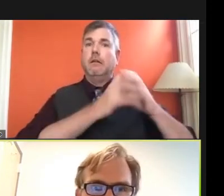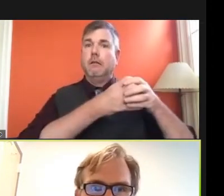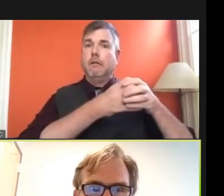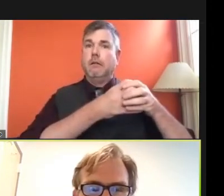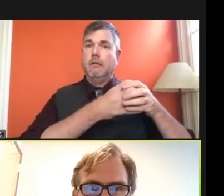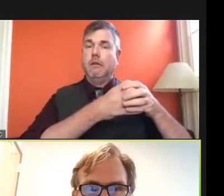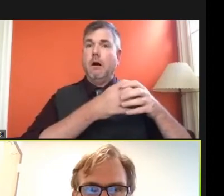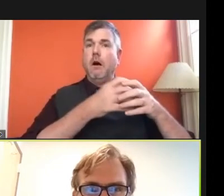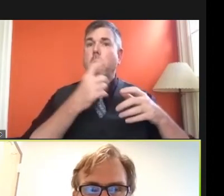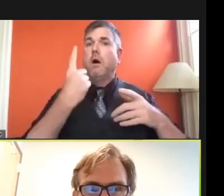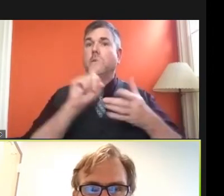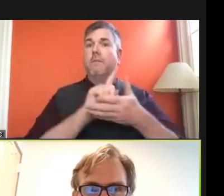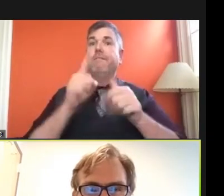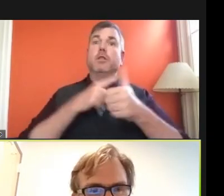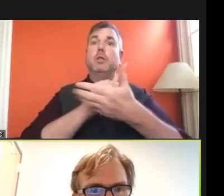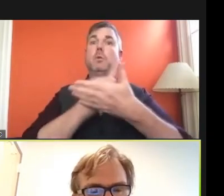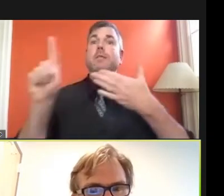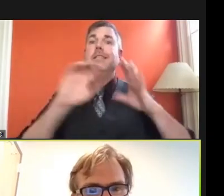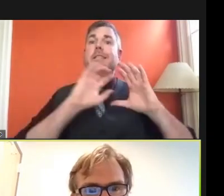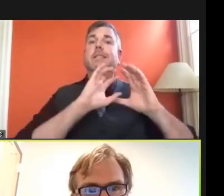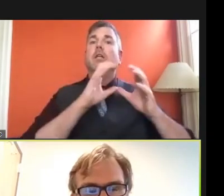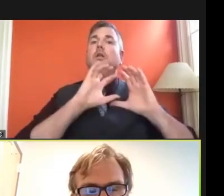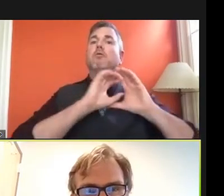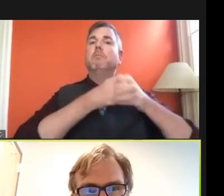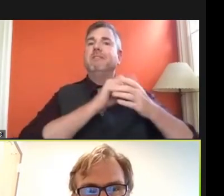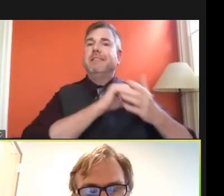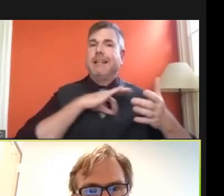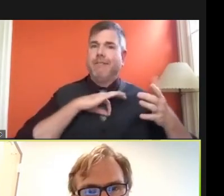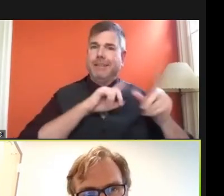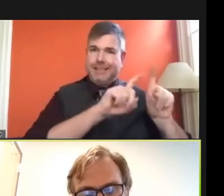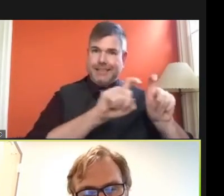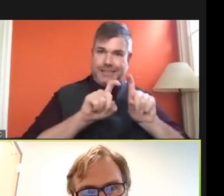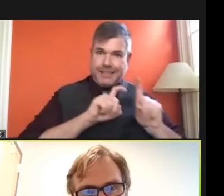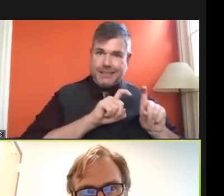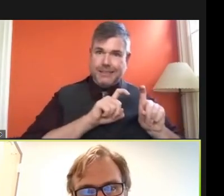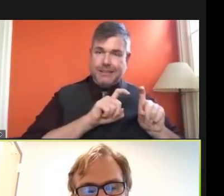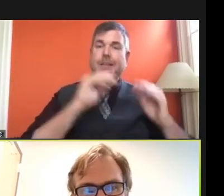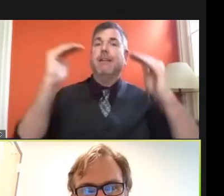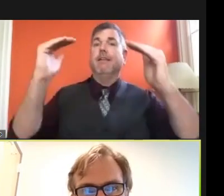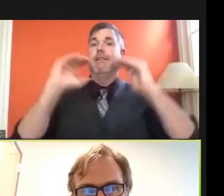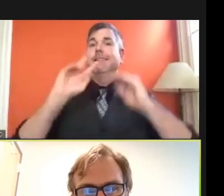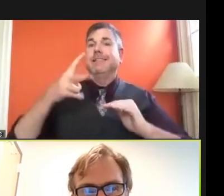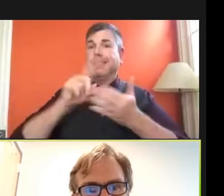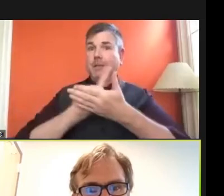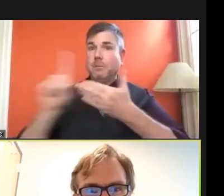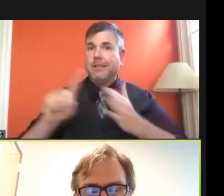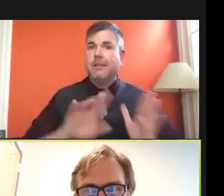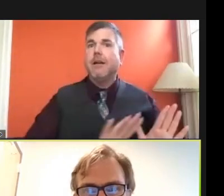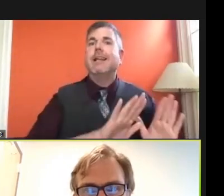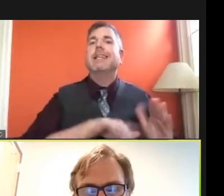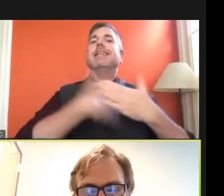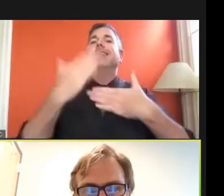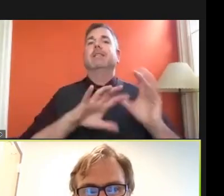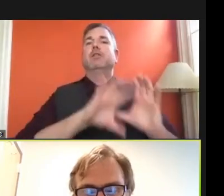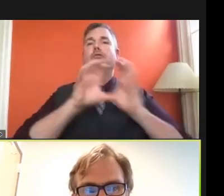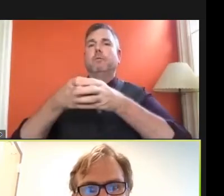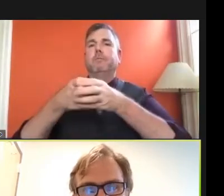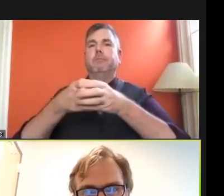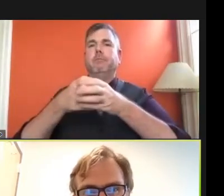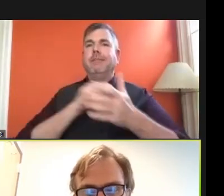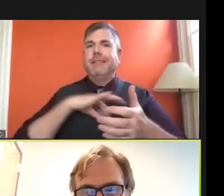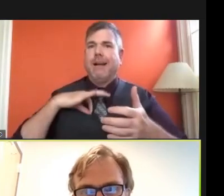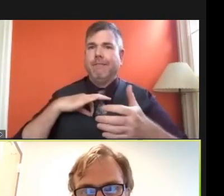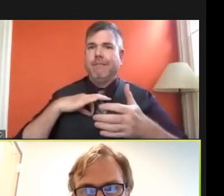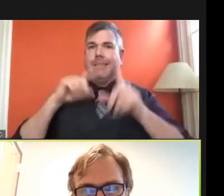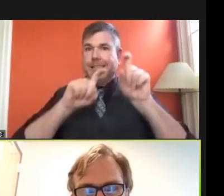may be infectious. And that's the strategy. And then obviously within the facility, making sure that they're using the proper